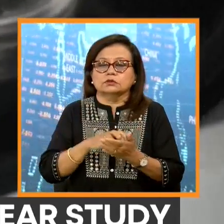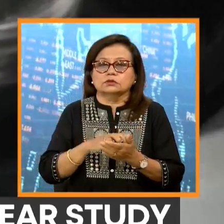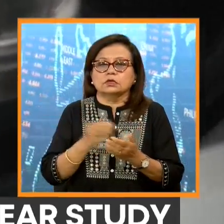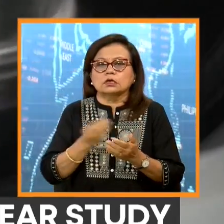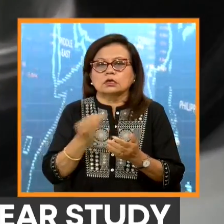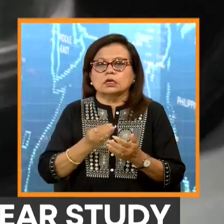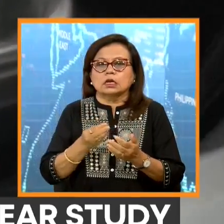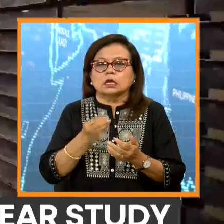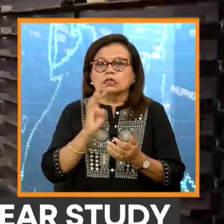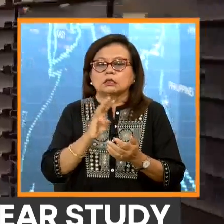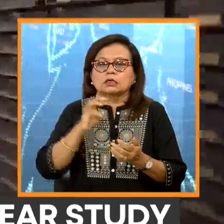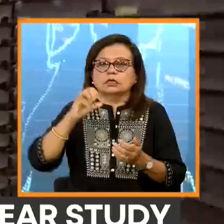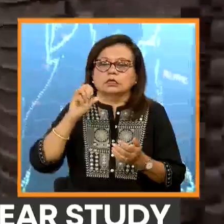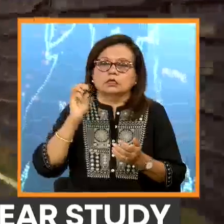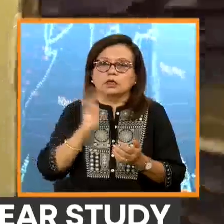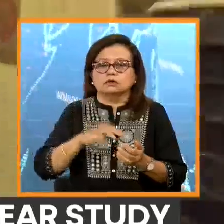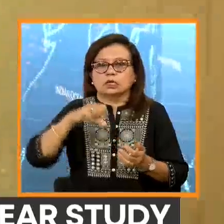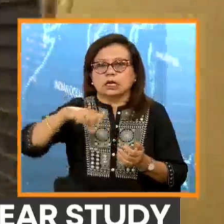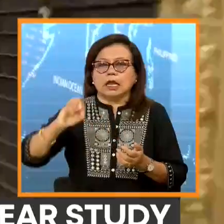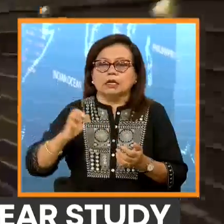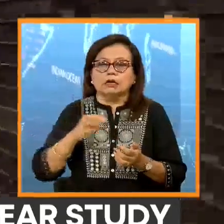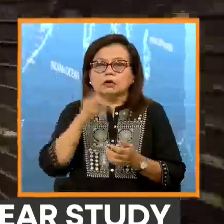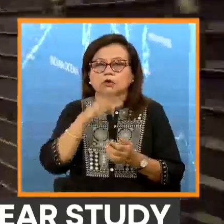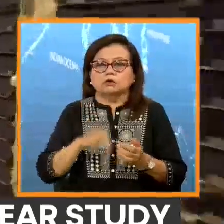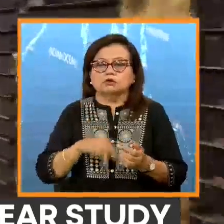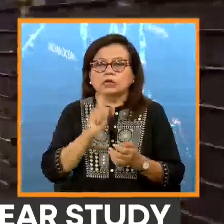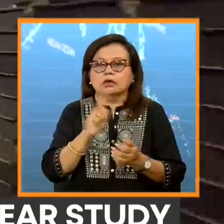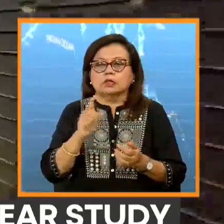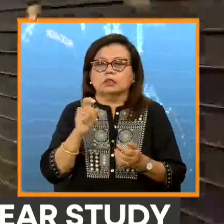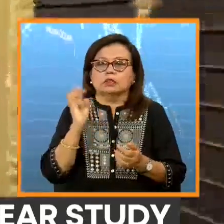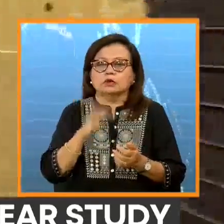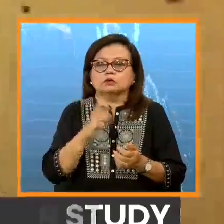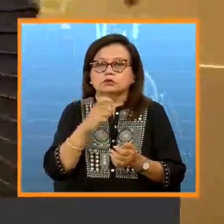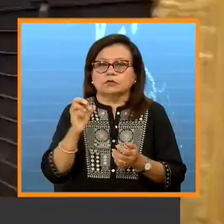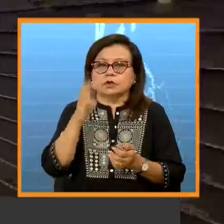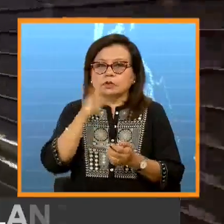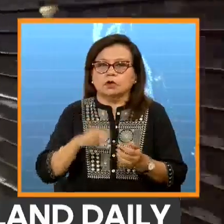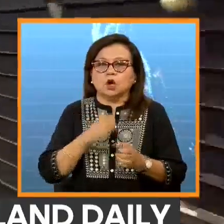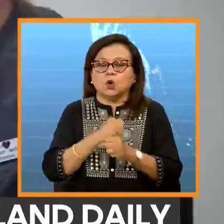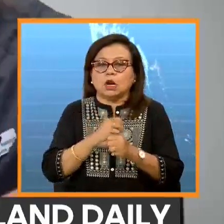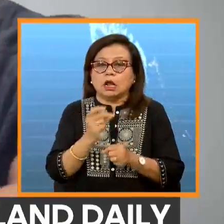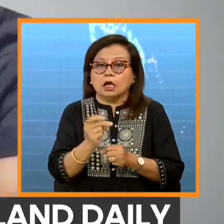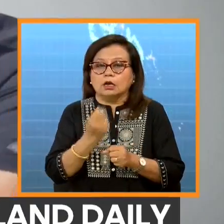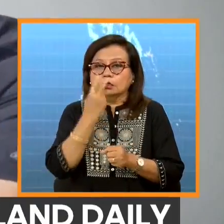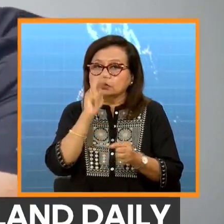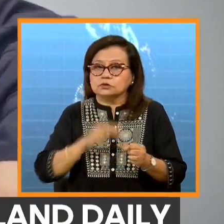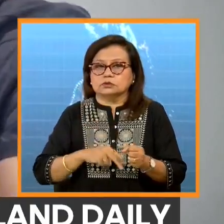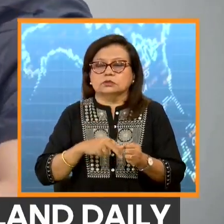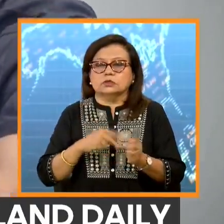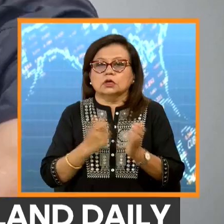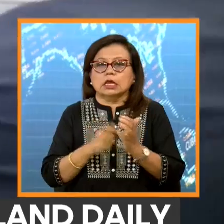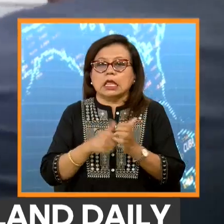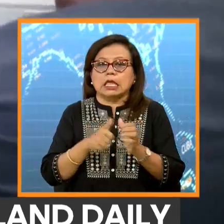roughly between $3,900 to $11,700. The goal is early prevention using